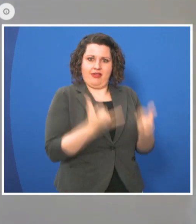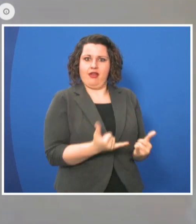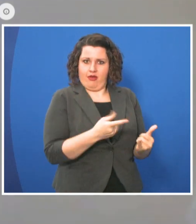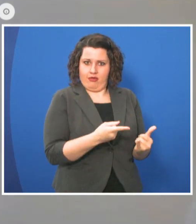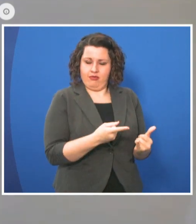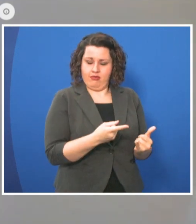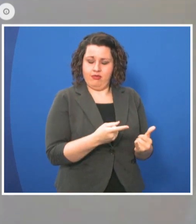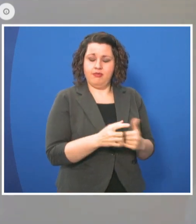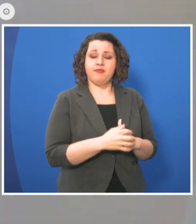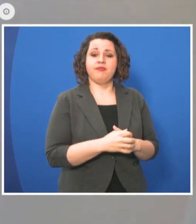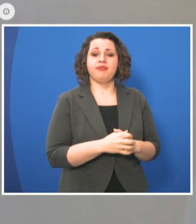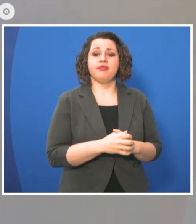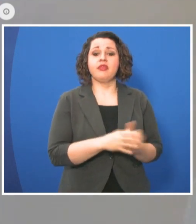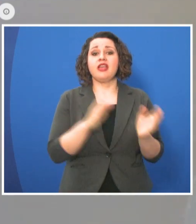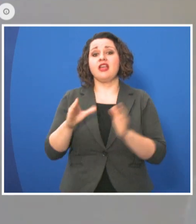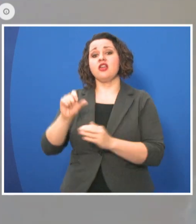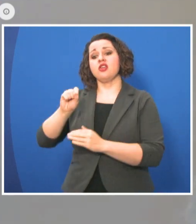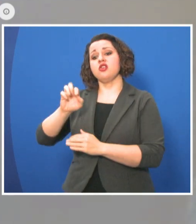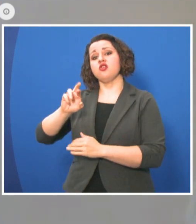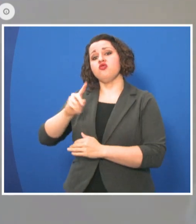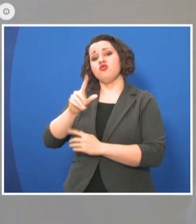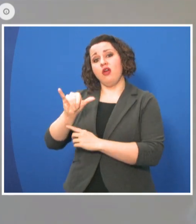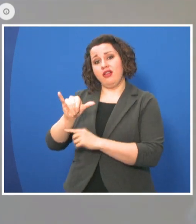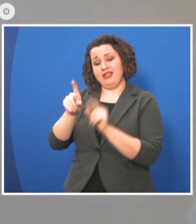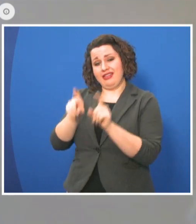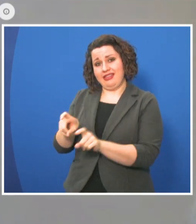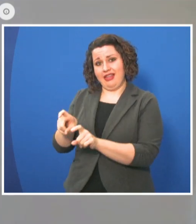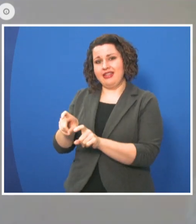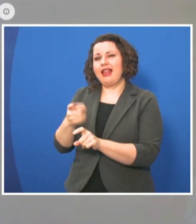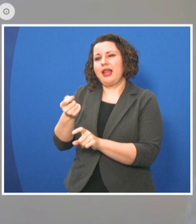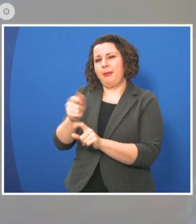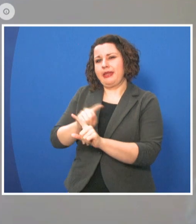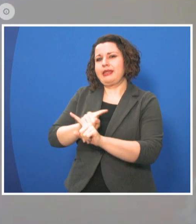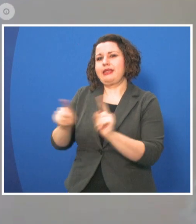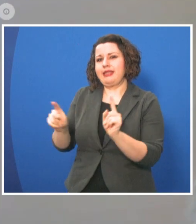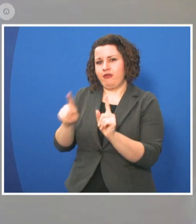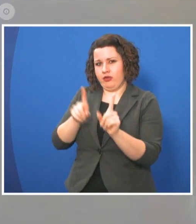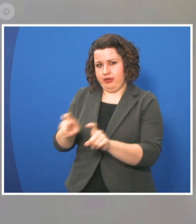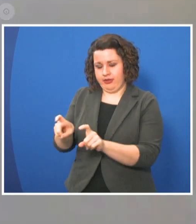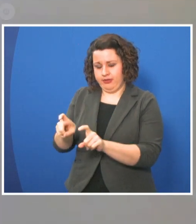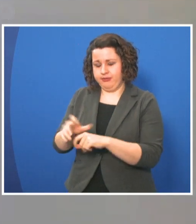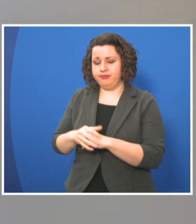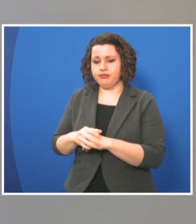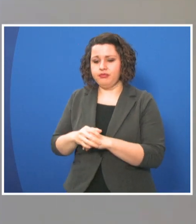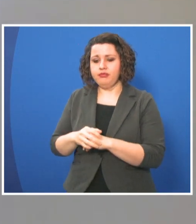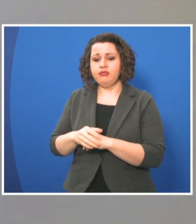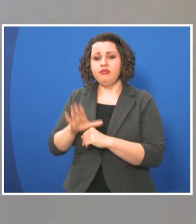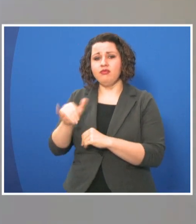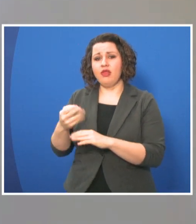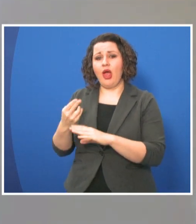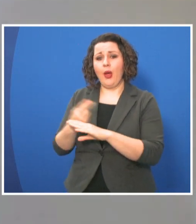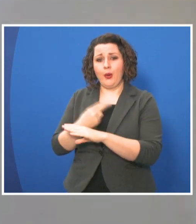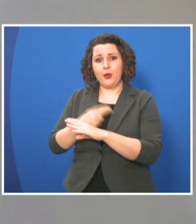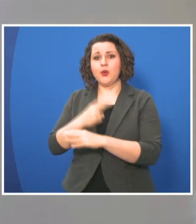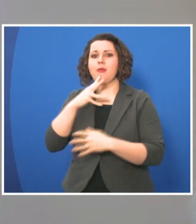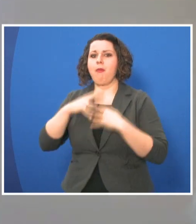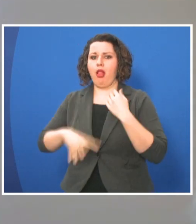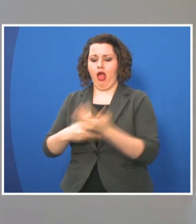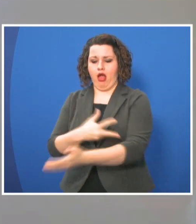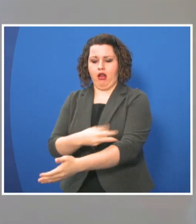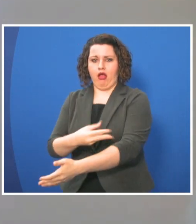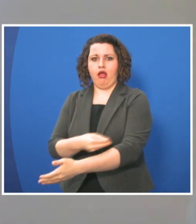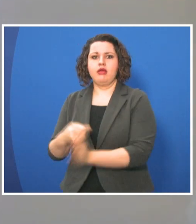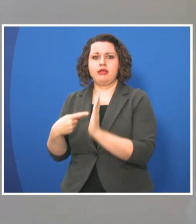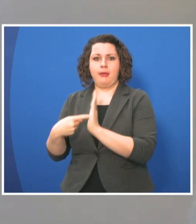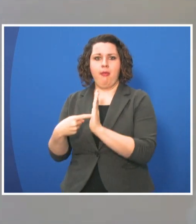currently. Now, serology testing is a slightly different kind of testing. This uses a sample from the blood to